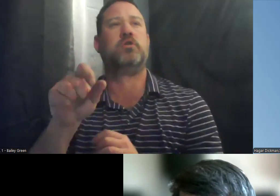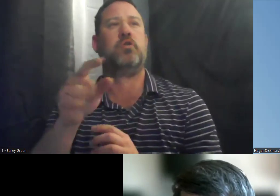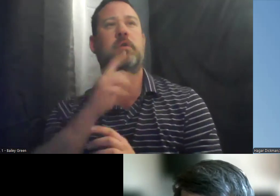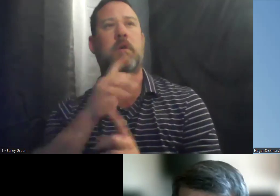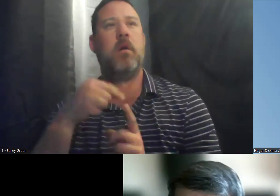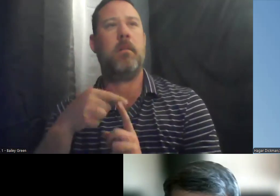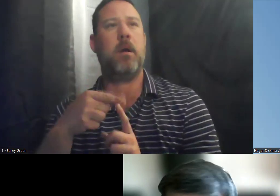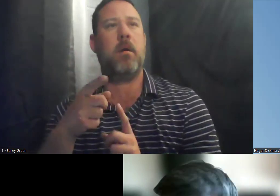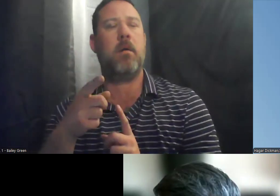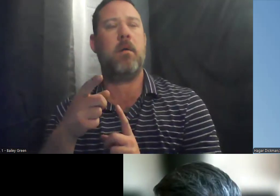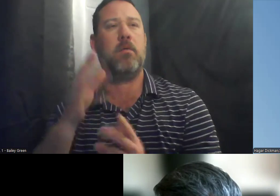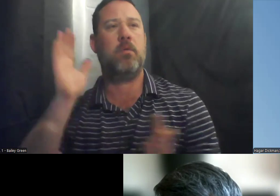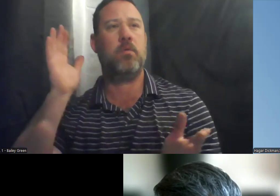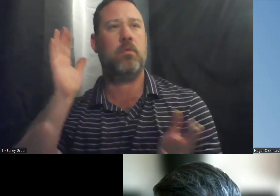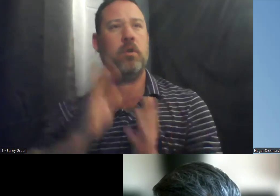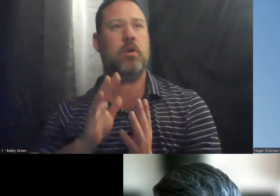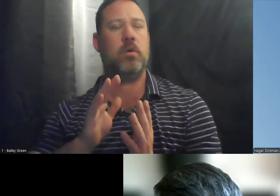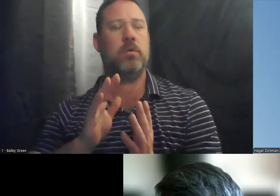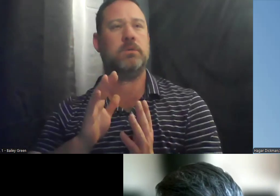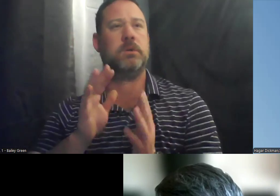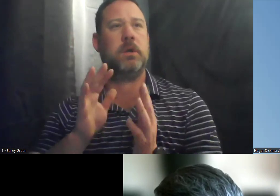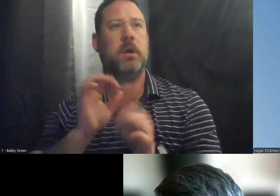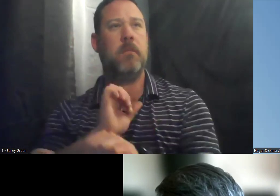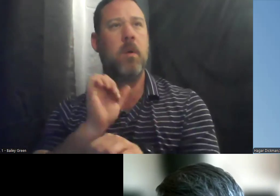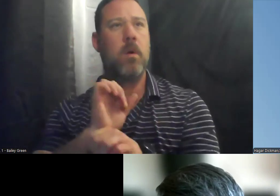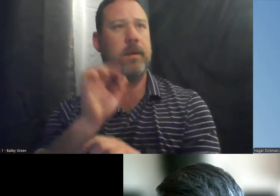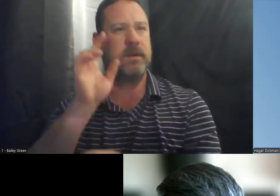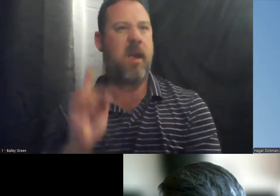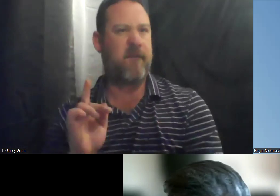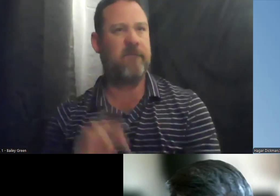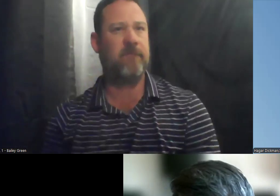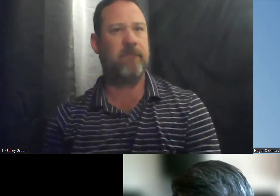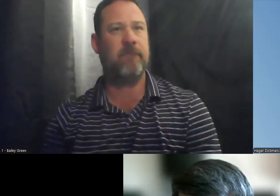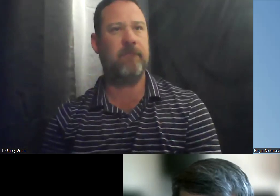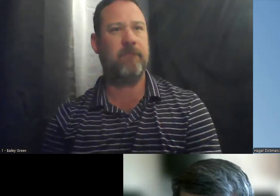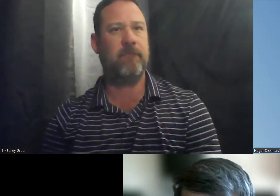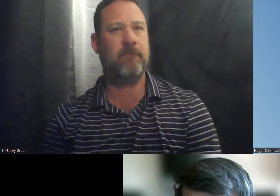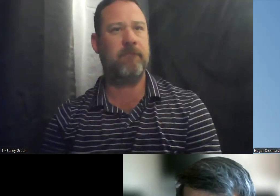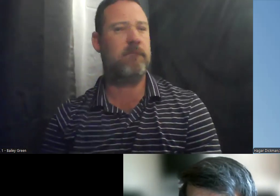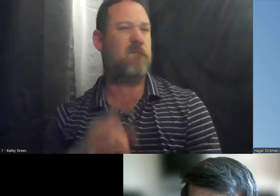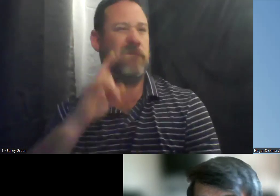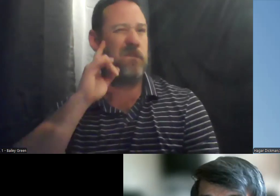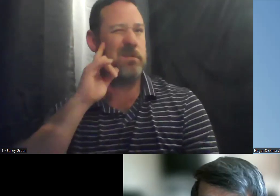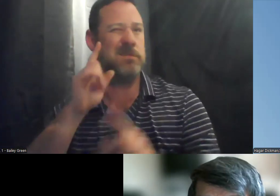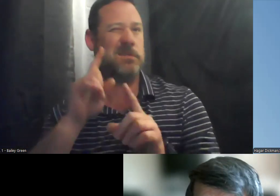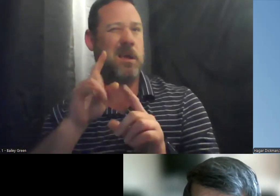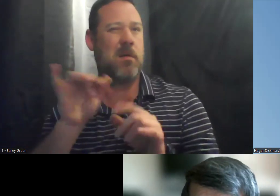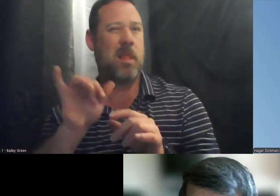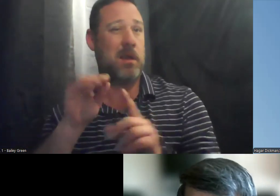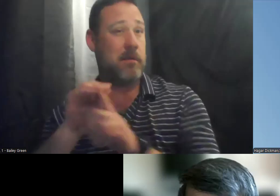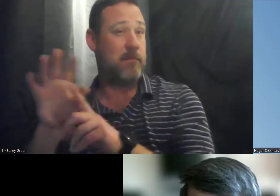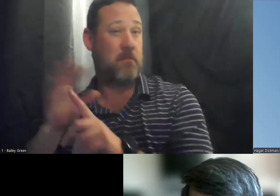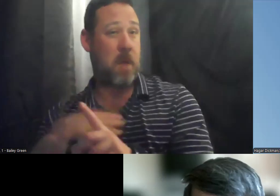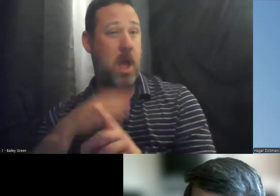about, of reducing the employees by half? that doesn't sound like it impacts my son or